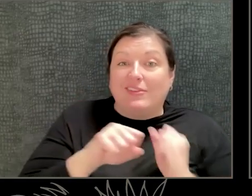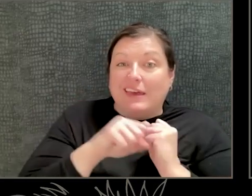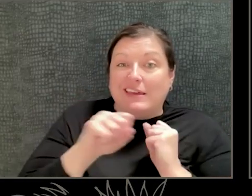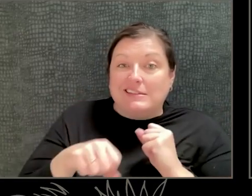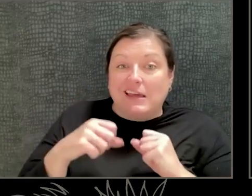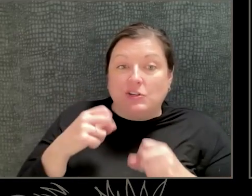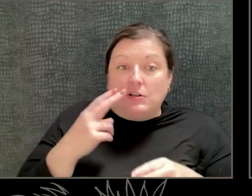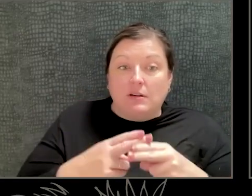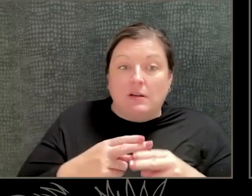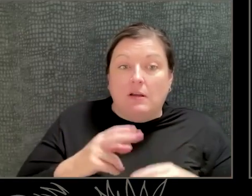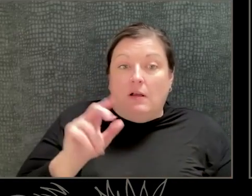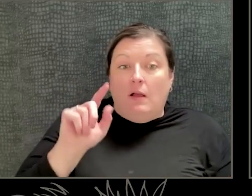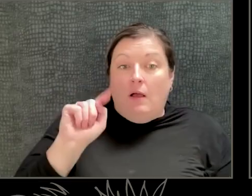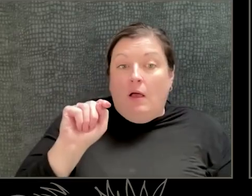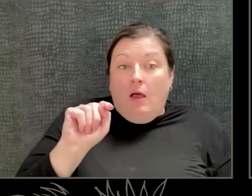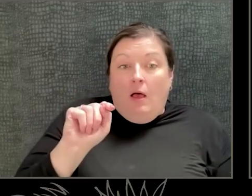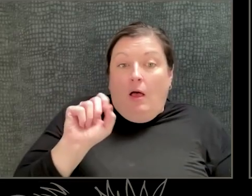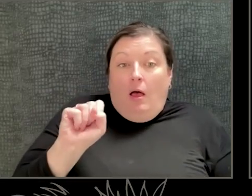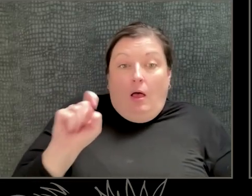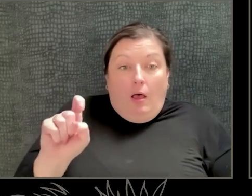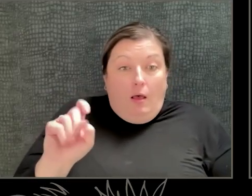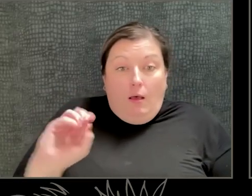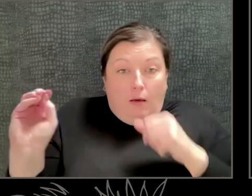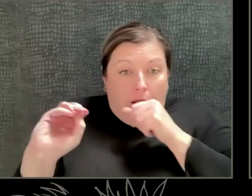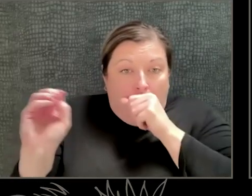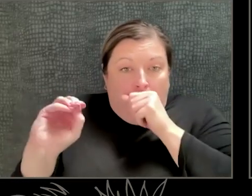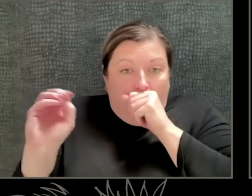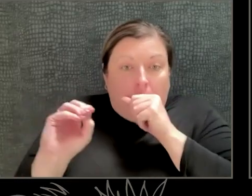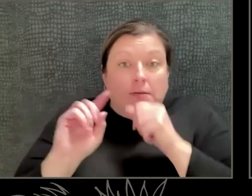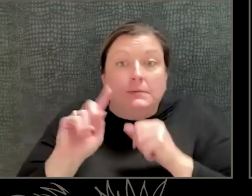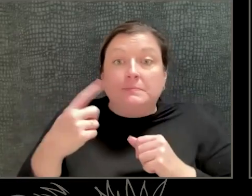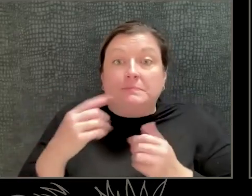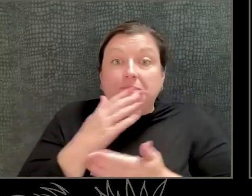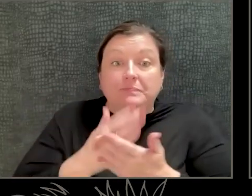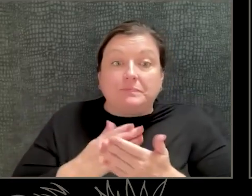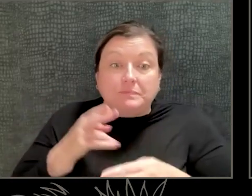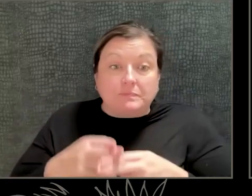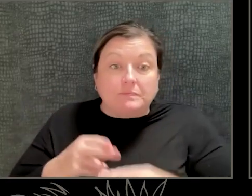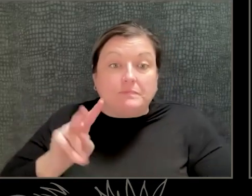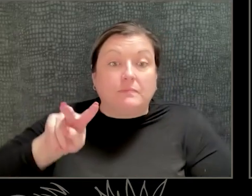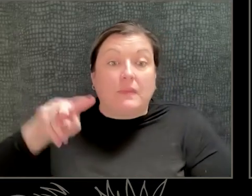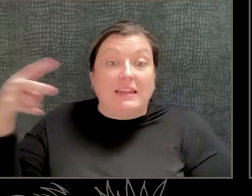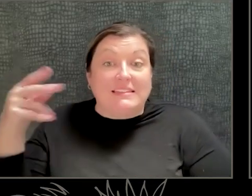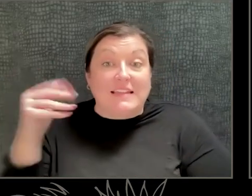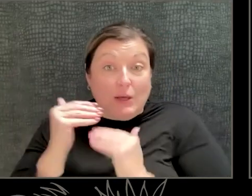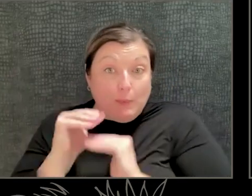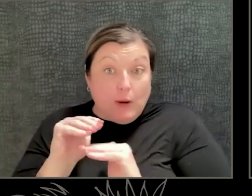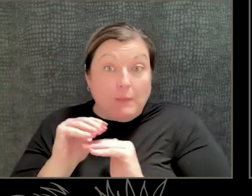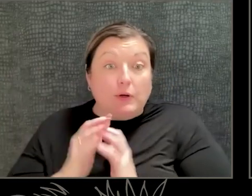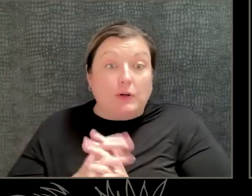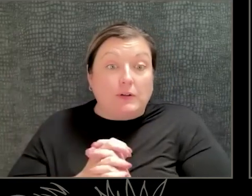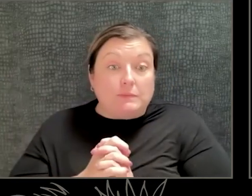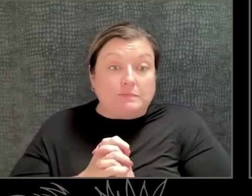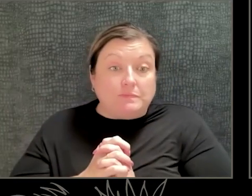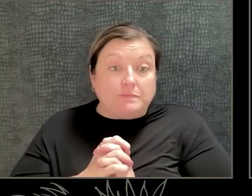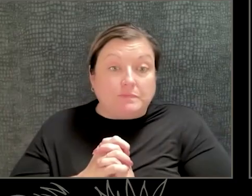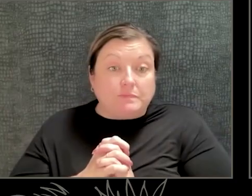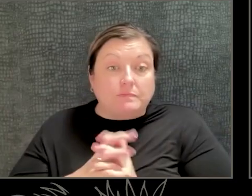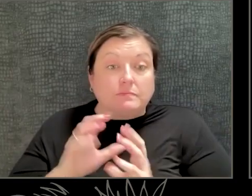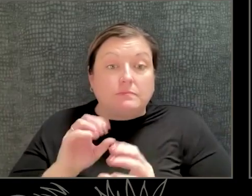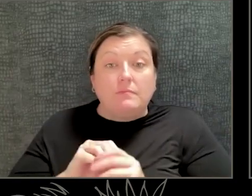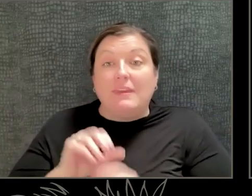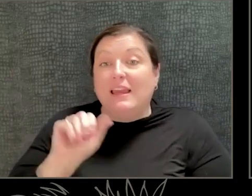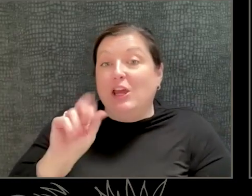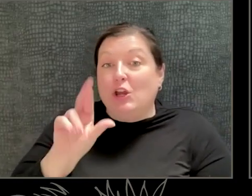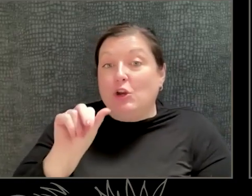like .tsx, just the component name. And then your second parameter is an array.